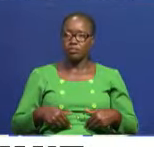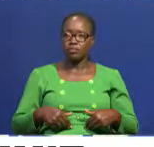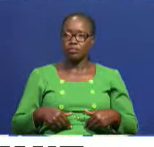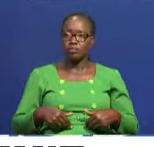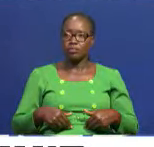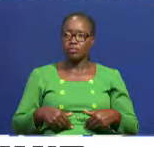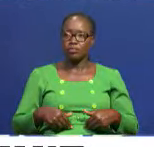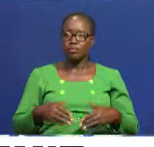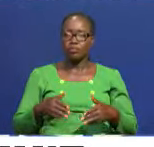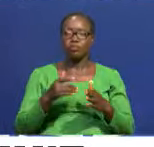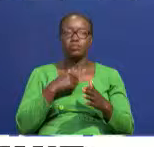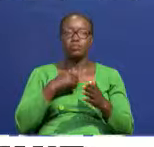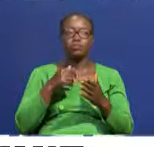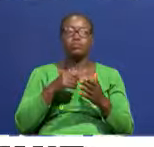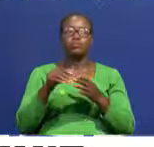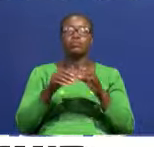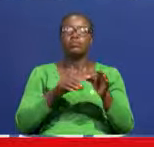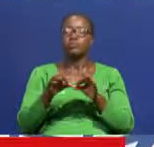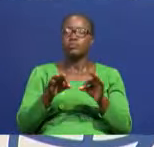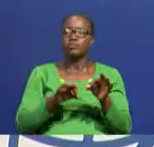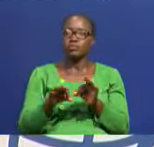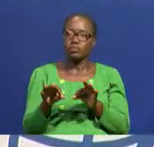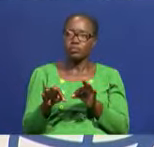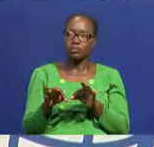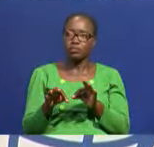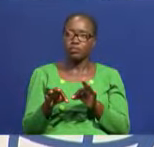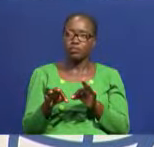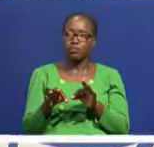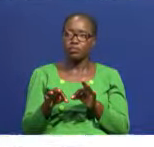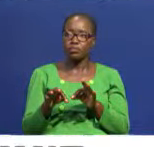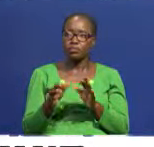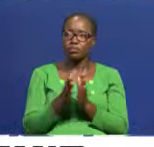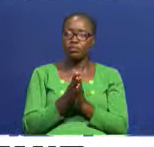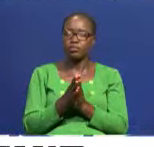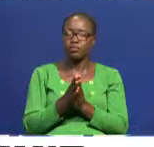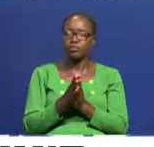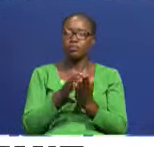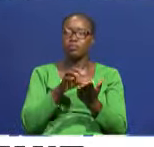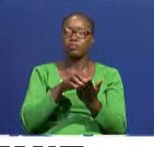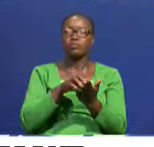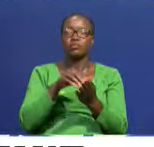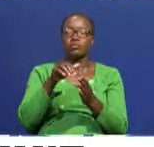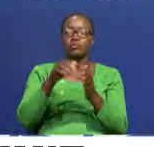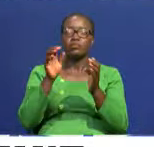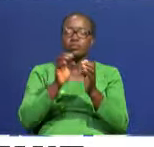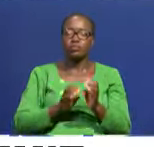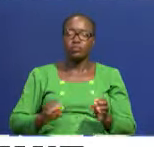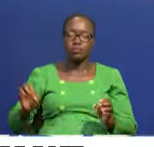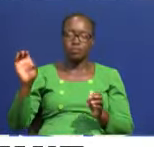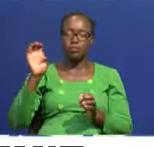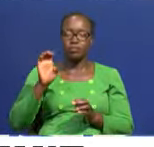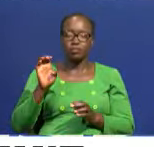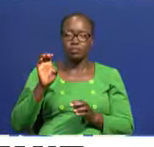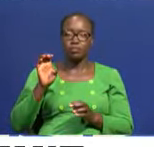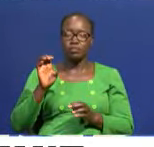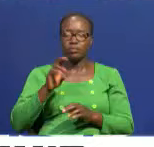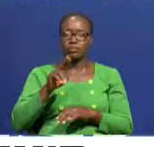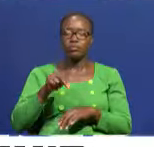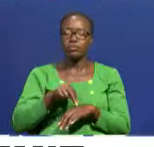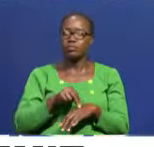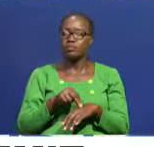Allow me to shed light on the state of affairs in Ethiopia, a